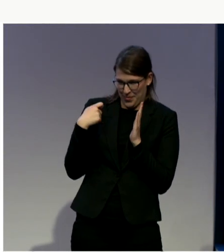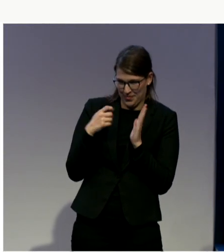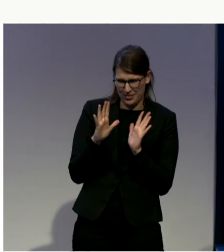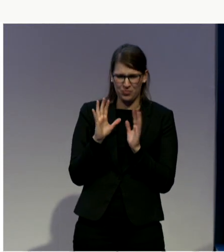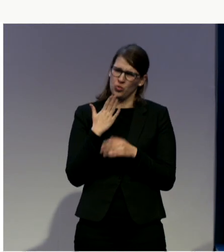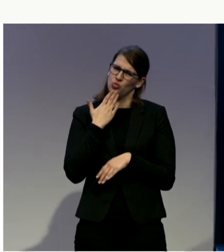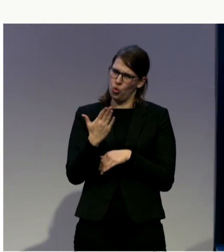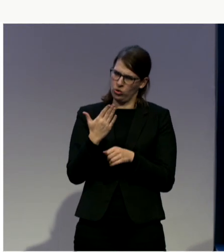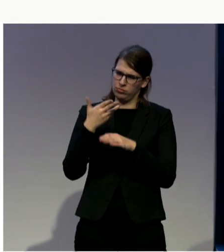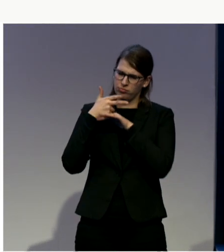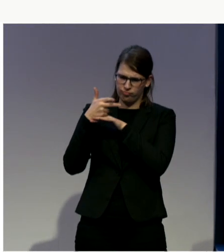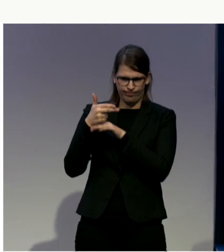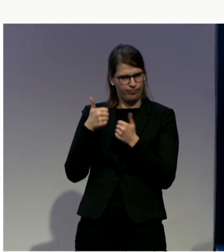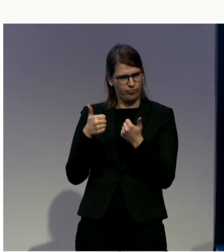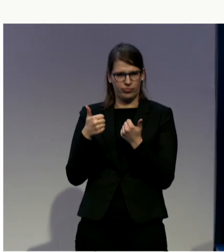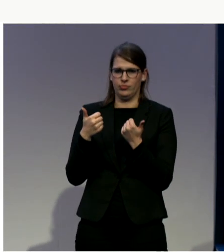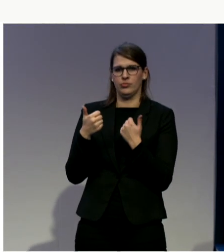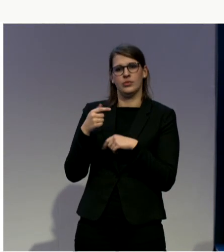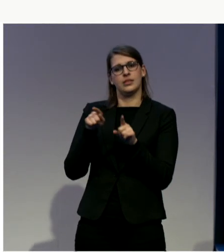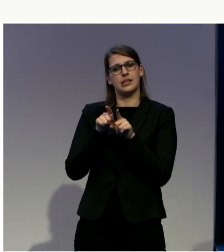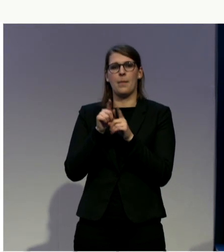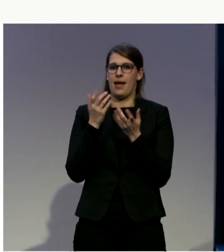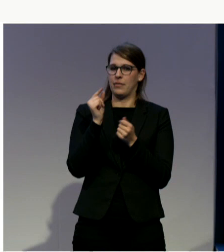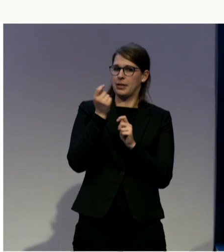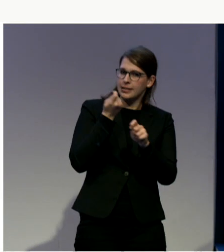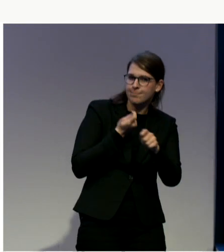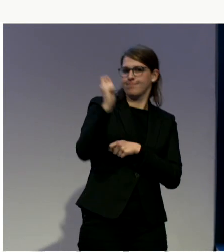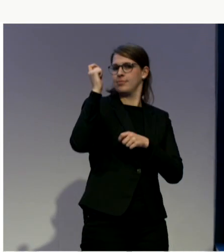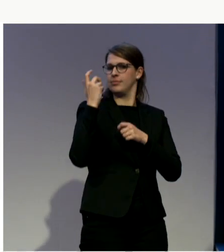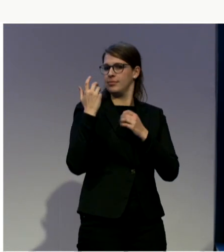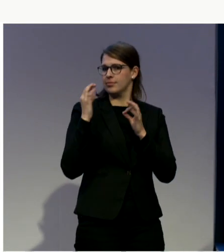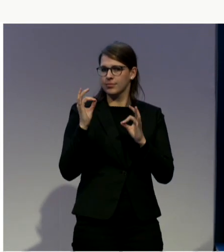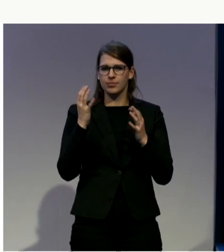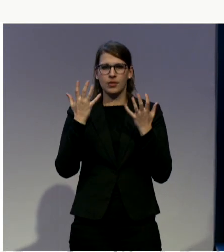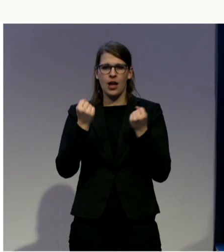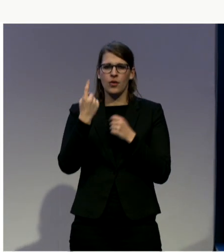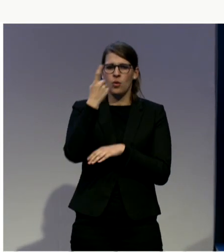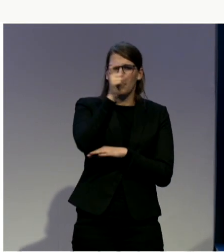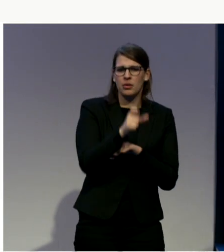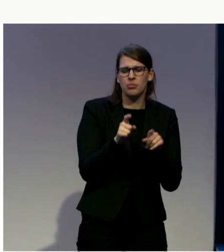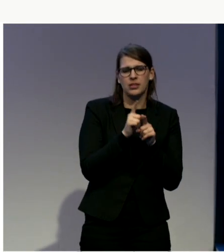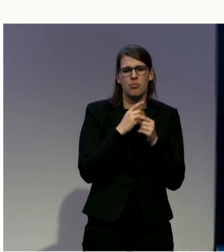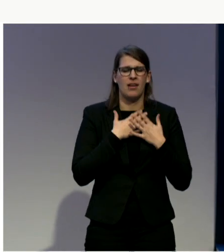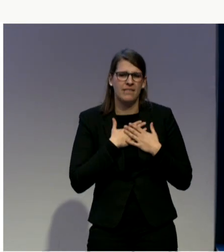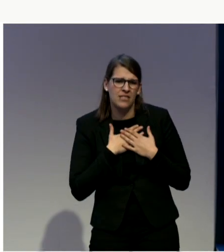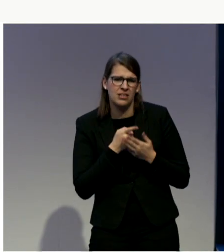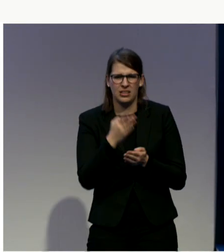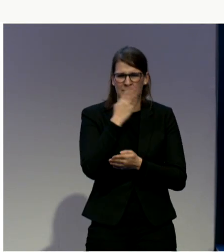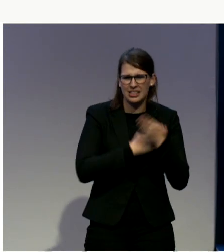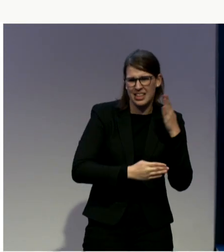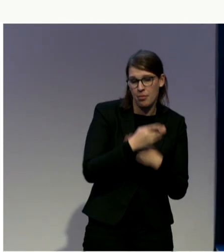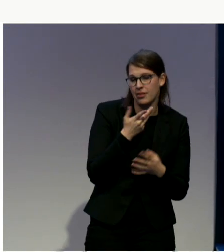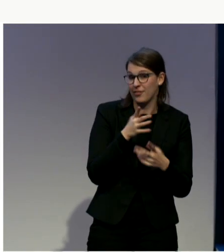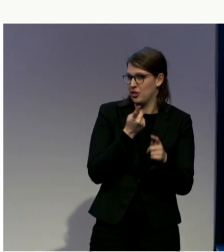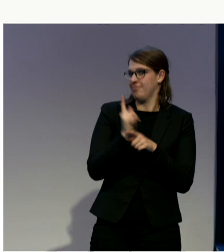patronizing approaches that sometimes come with disability, and I think that's part of its edge and selling point for me. And then yesterday we showed Guest House, which